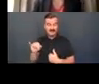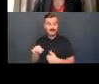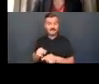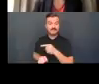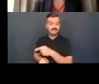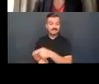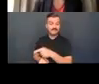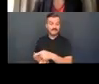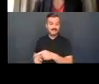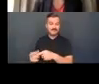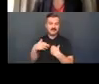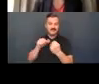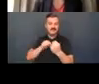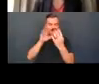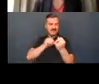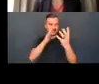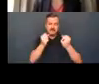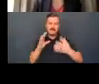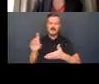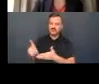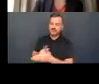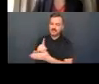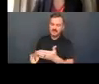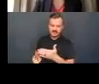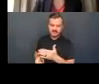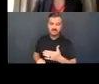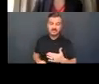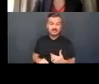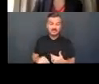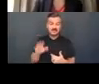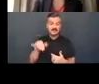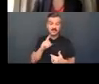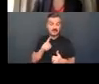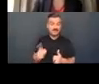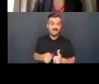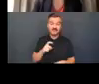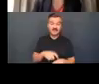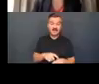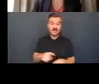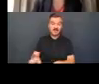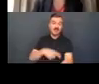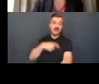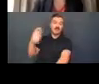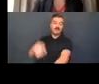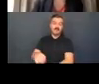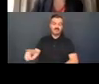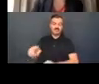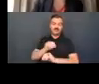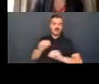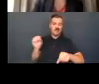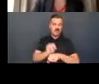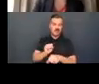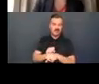faced multiple types of workplace discrimination. And this was the first extended period of unemployment she's